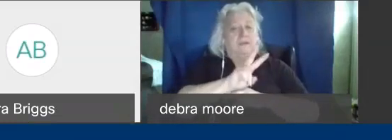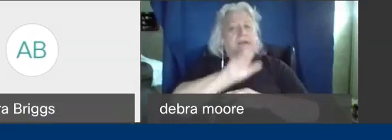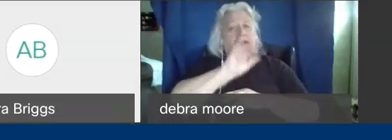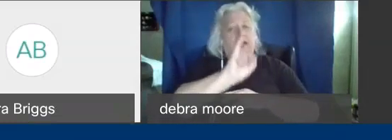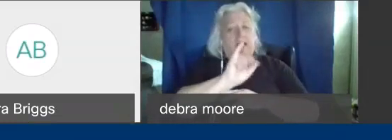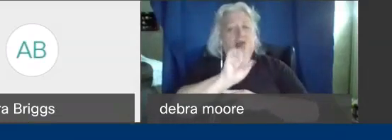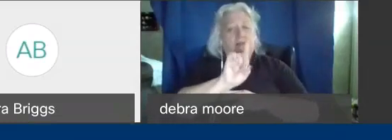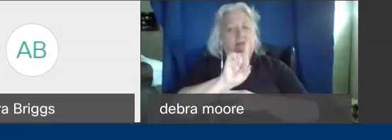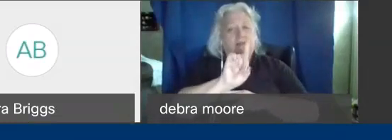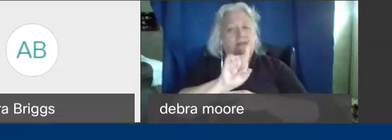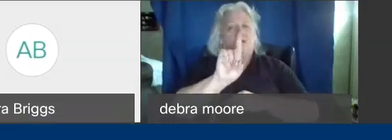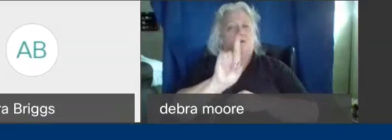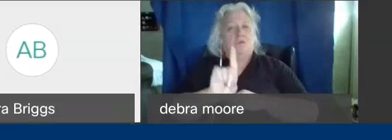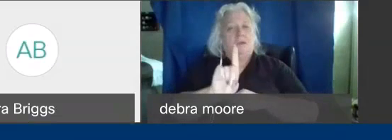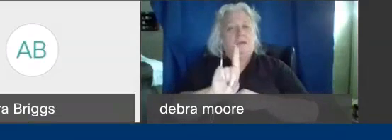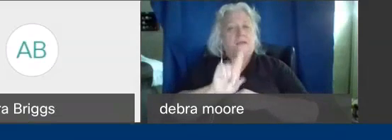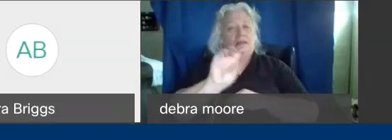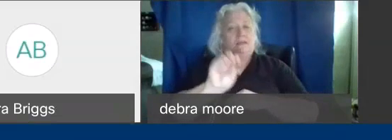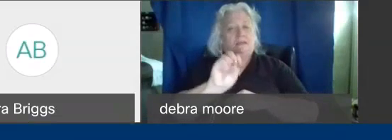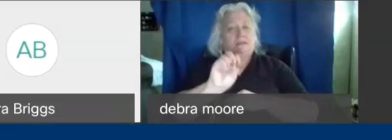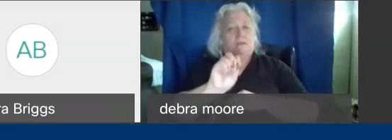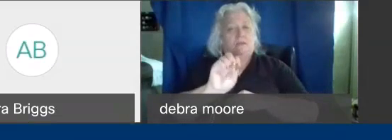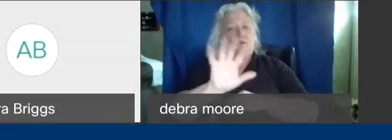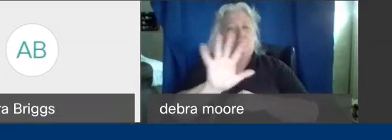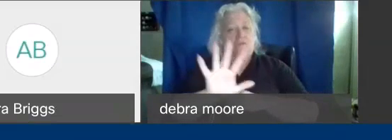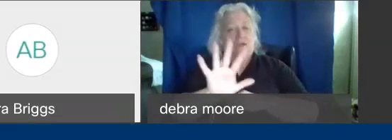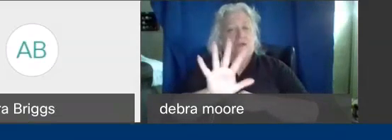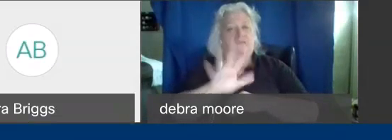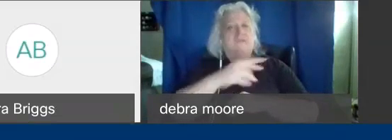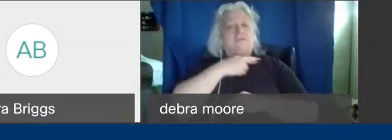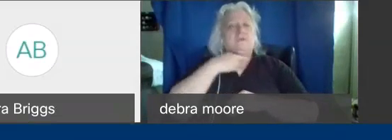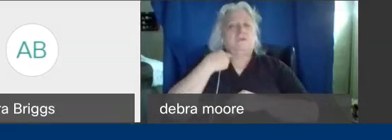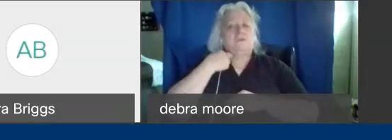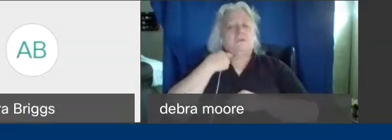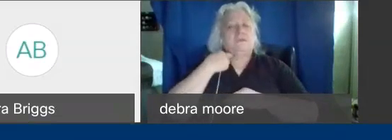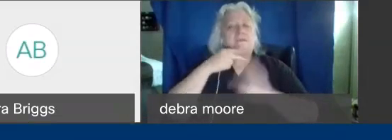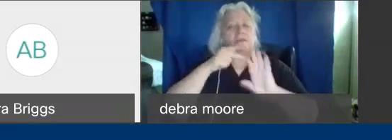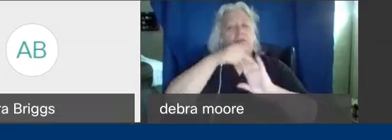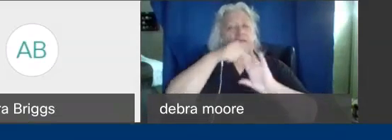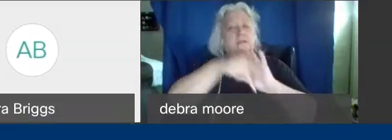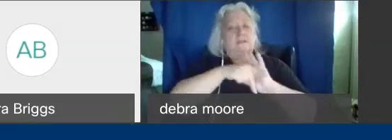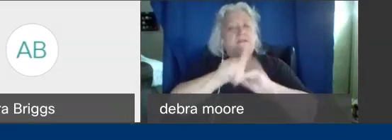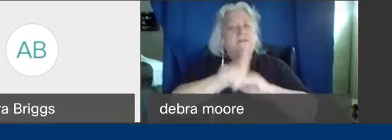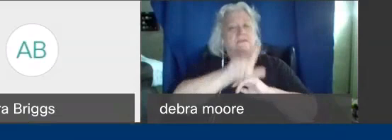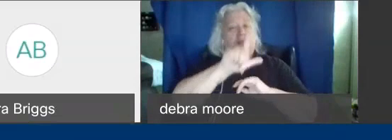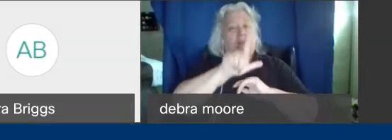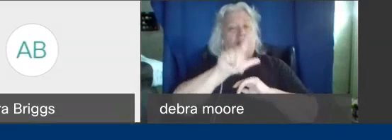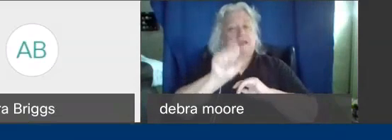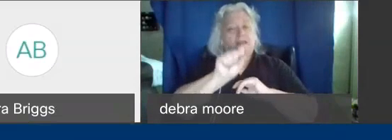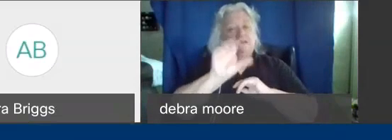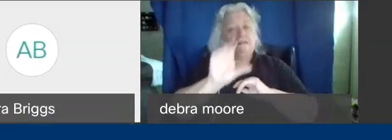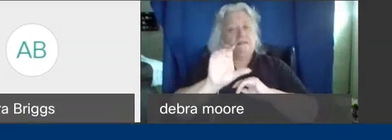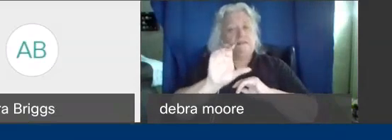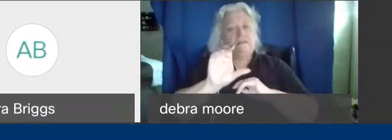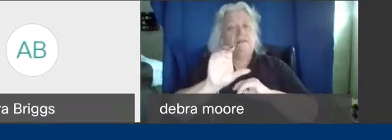which is part of the risk management policies on the website for LSC. And it talks about how RSOs